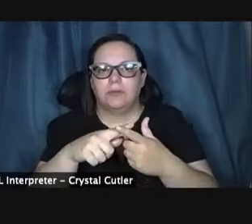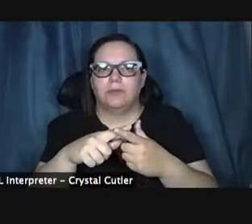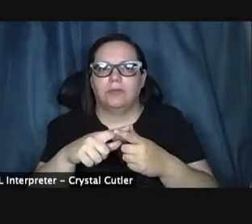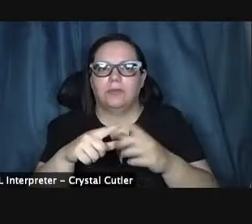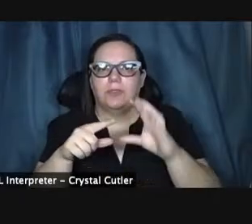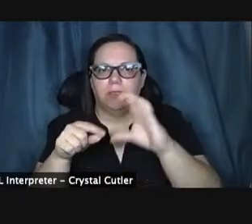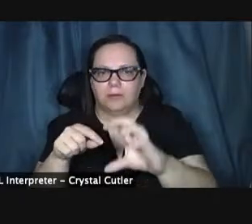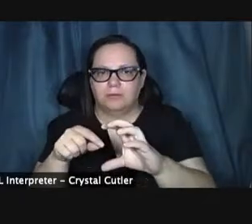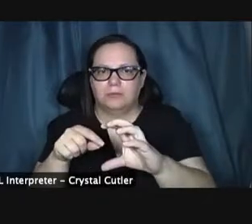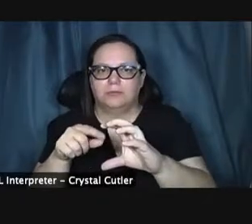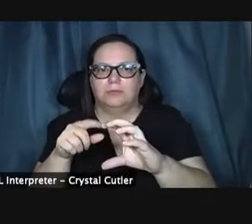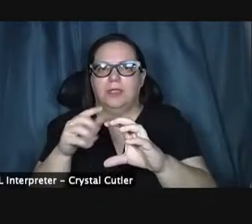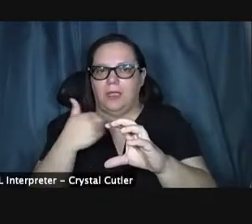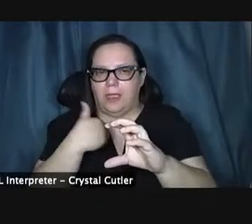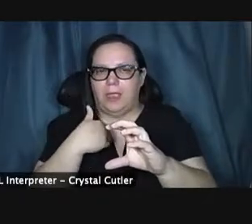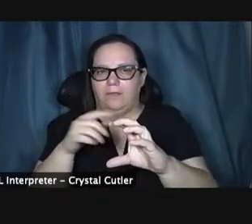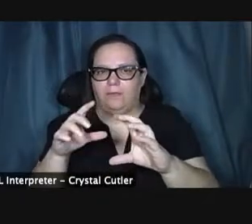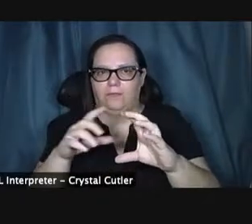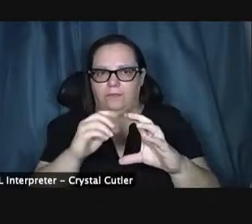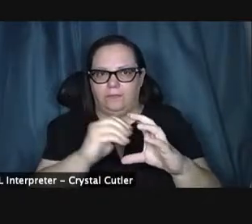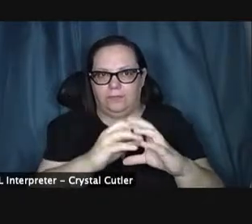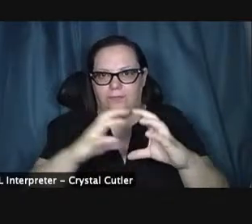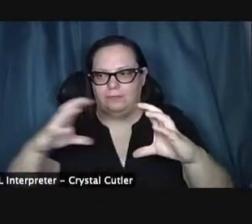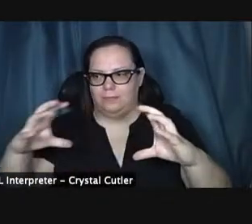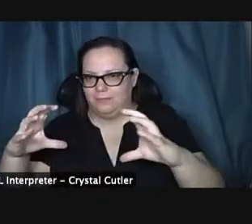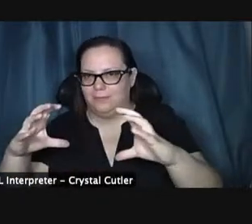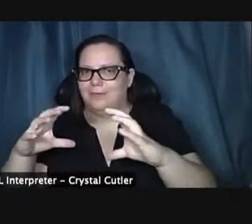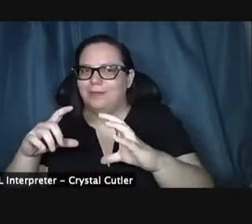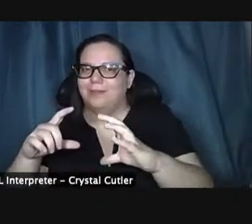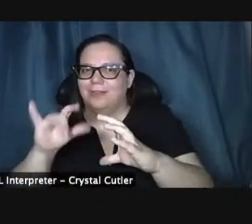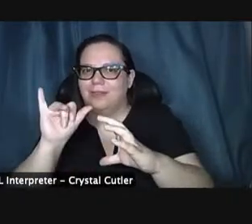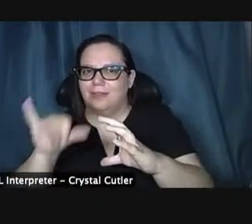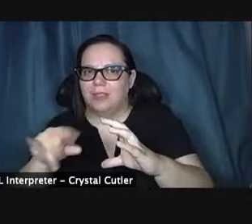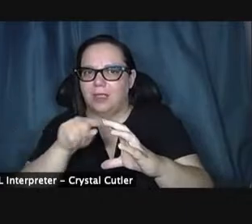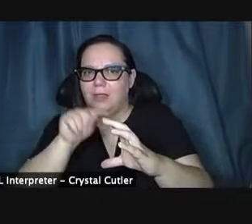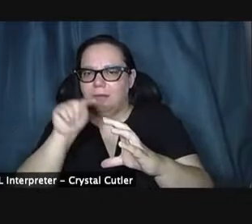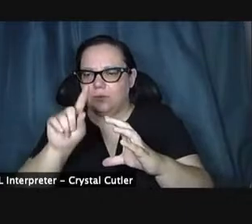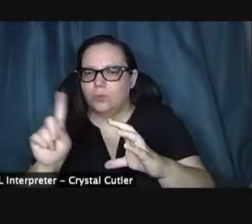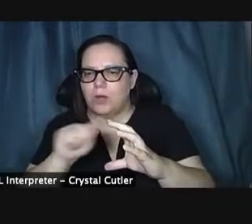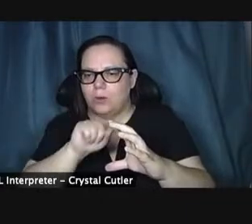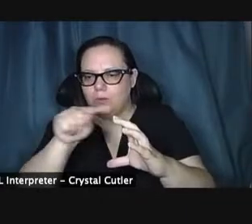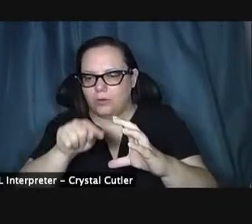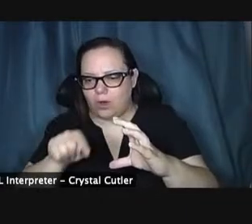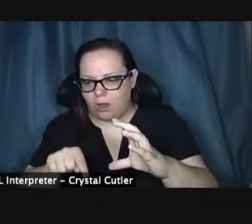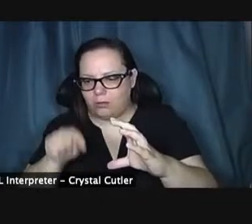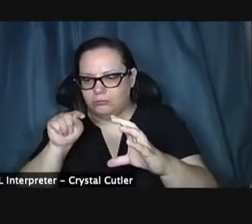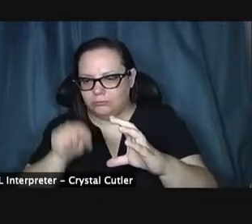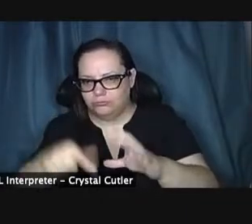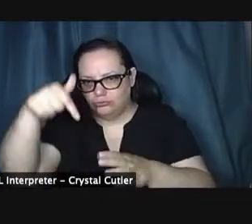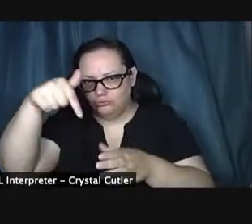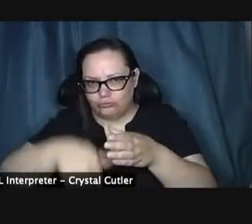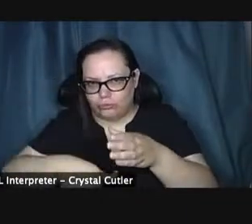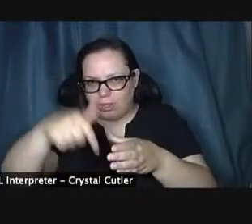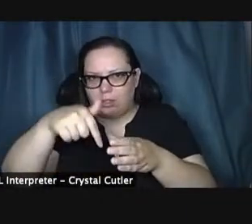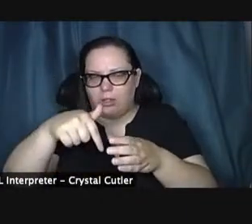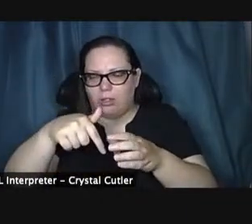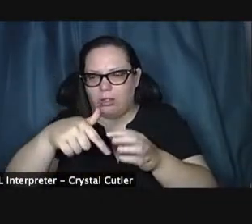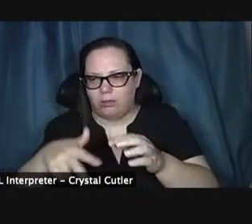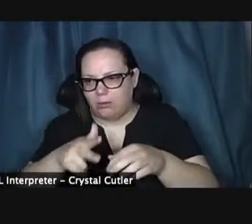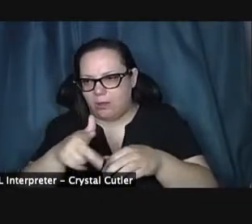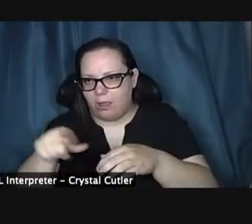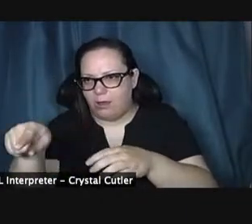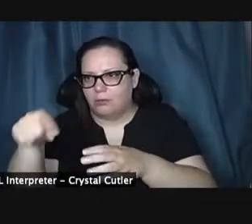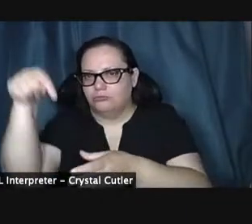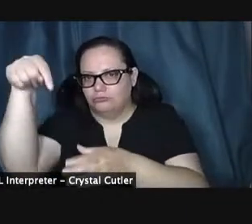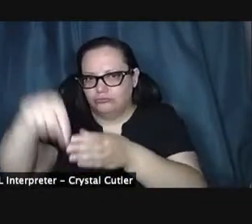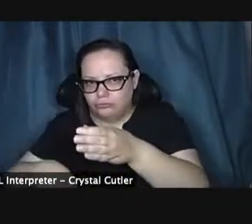drill sites. Here, science is in the decision loop and actually guiding the rover and including location of drill sites. You're looking at